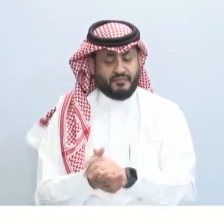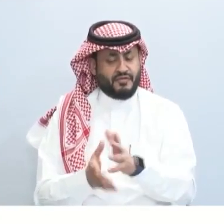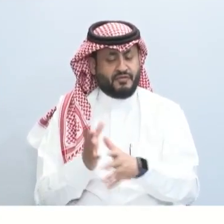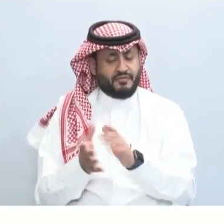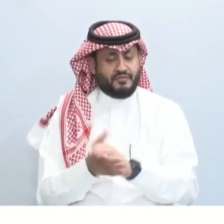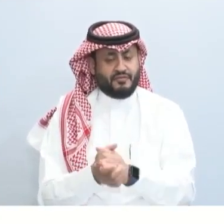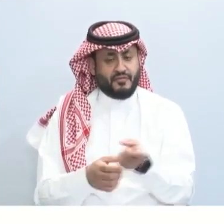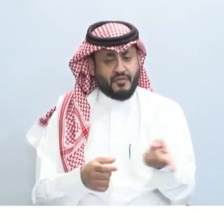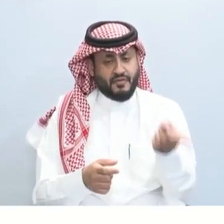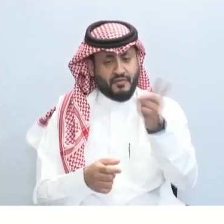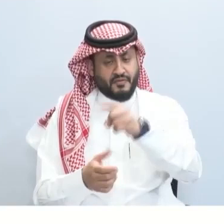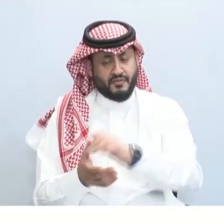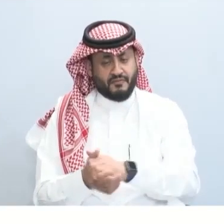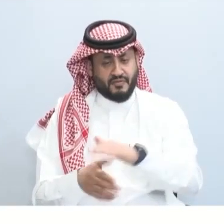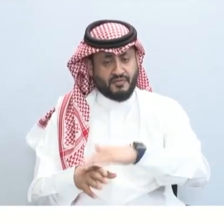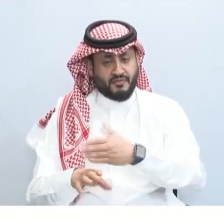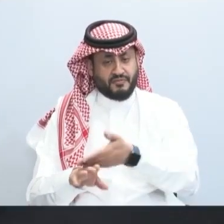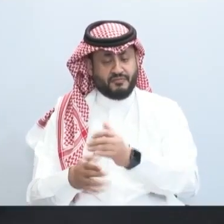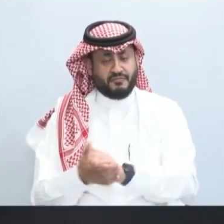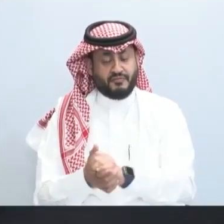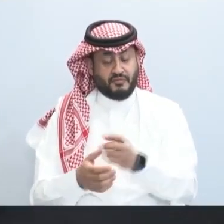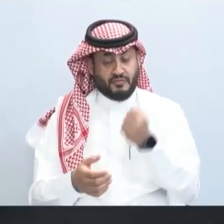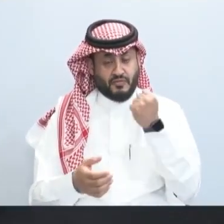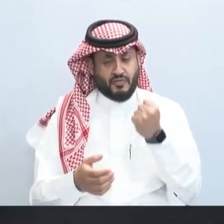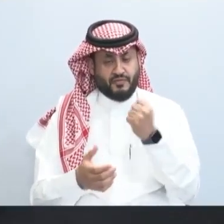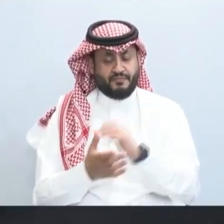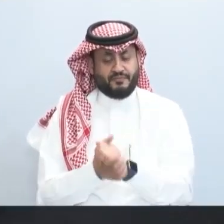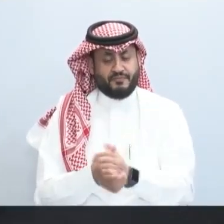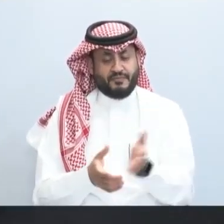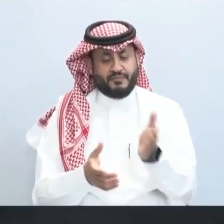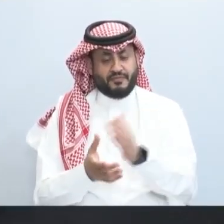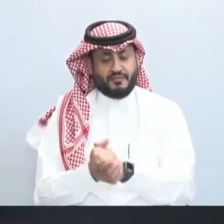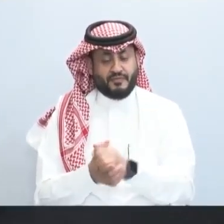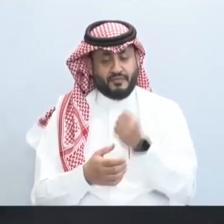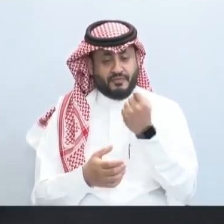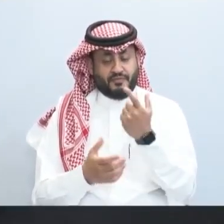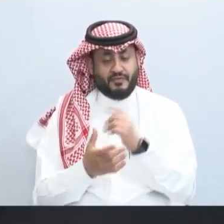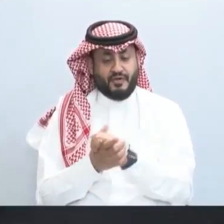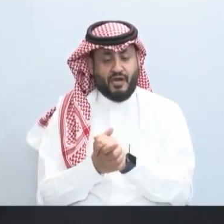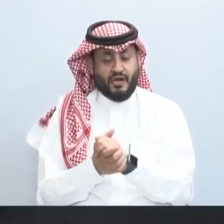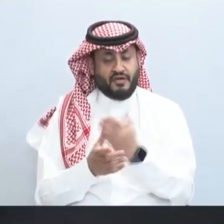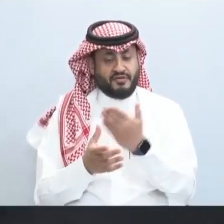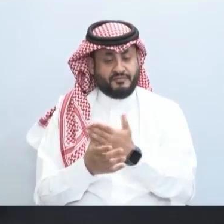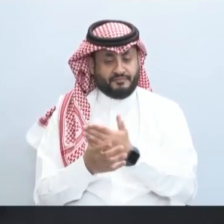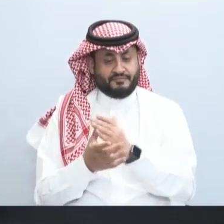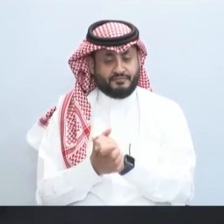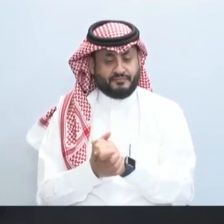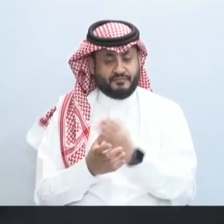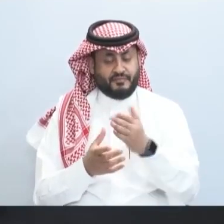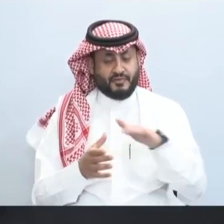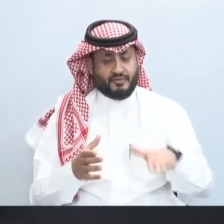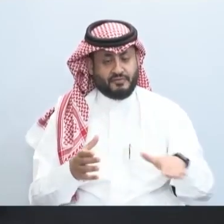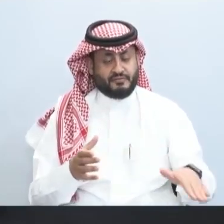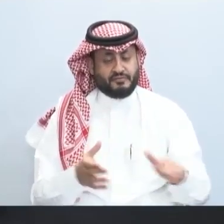about the future of this land. It will be strong, it will be bright. Why? Because of the